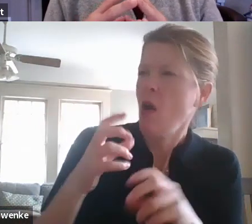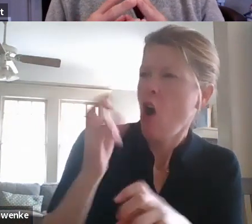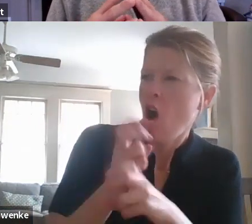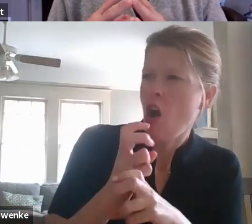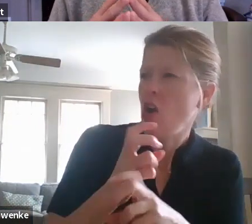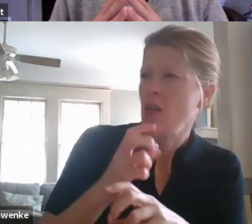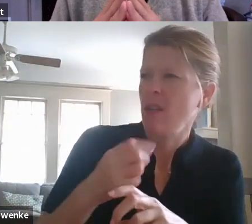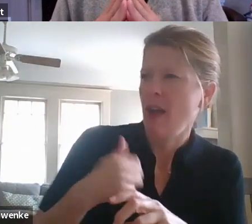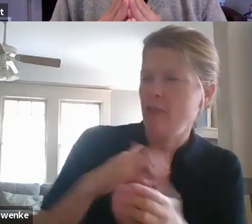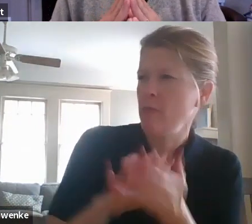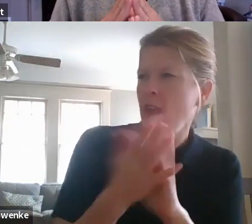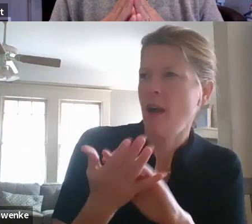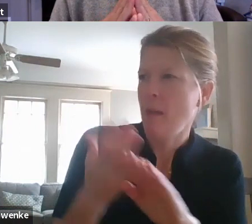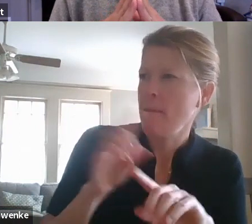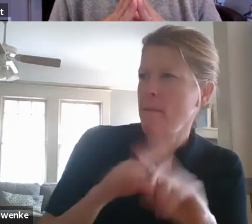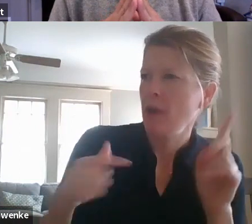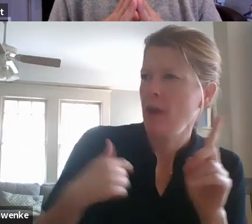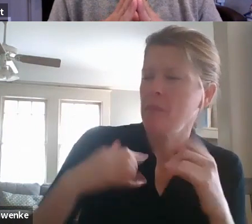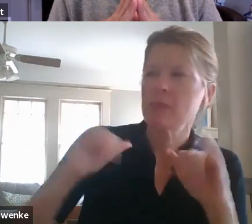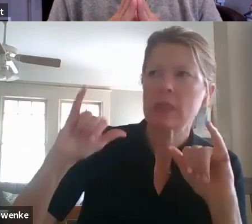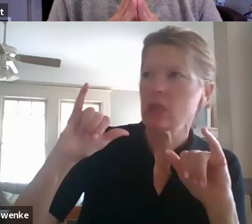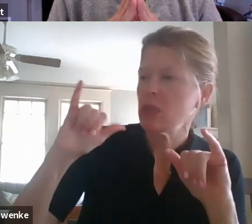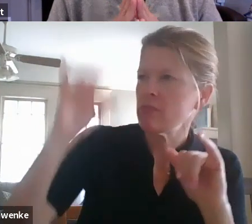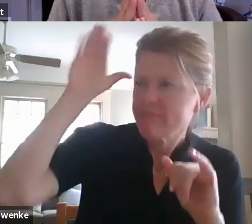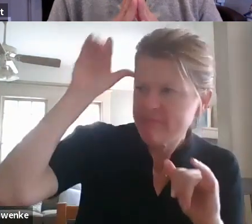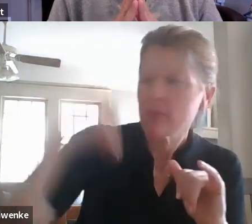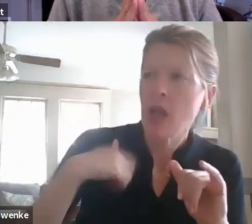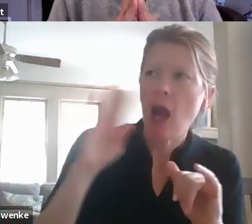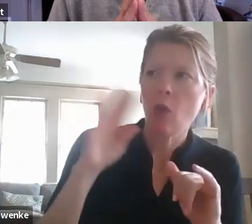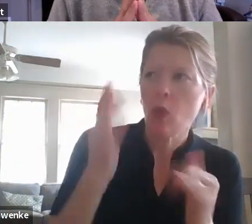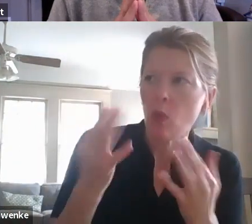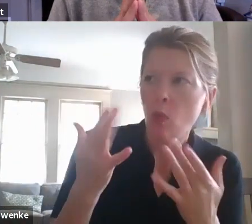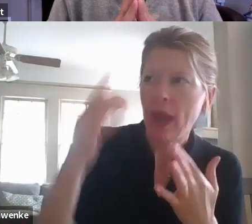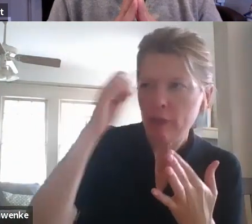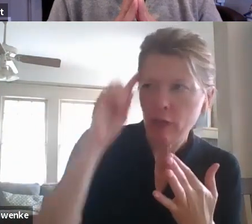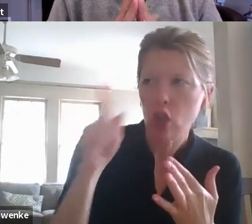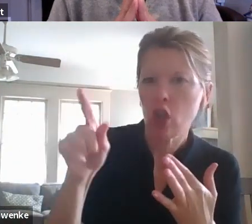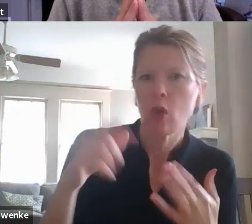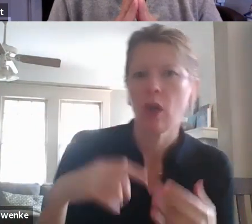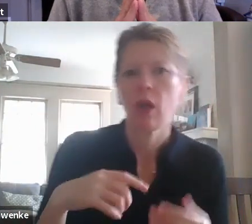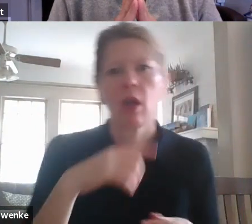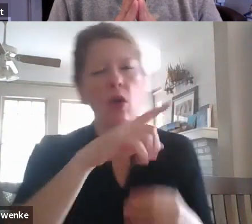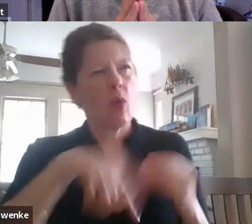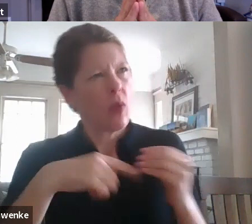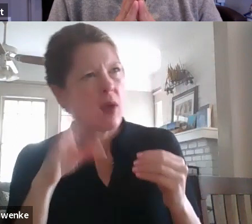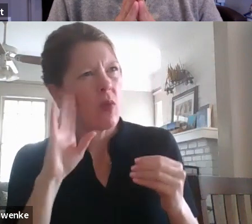How much longer must I wait? When will you give judgment against those who persecute me?